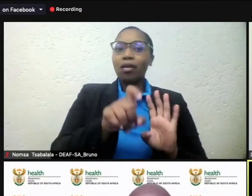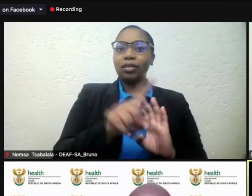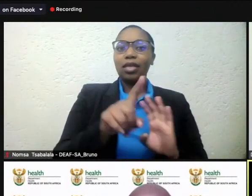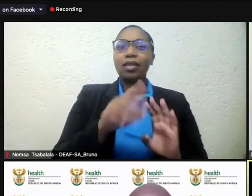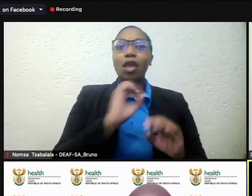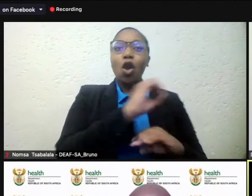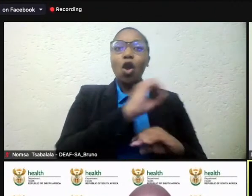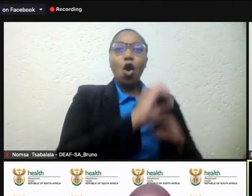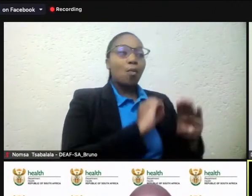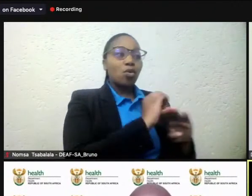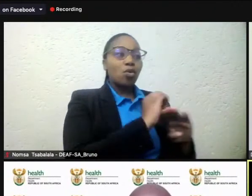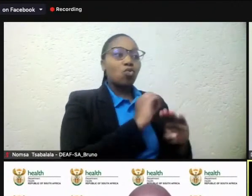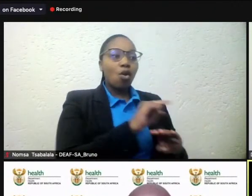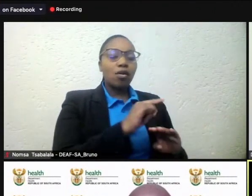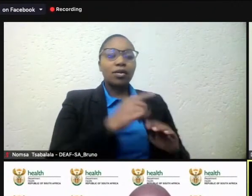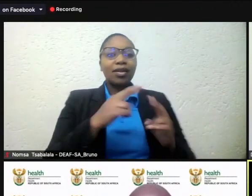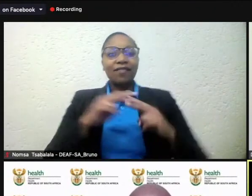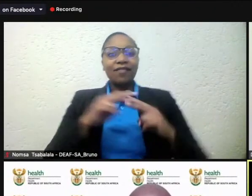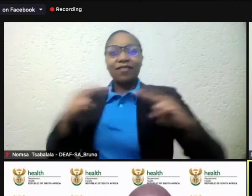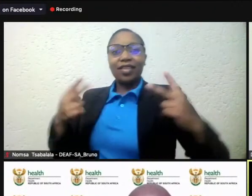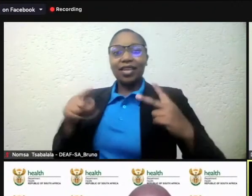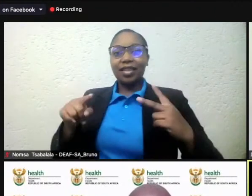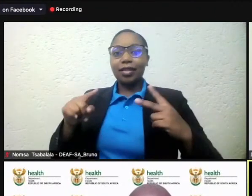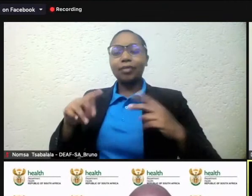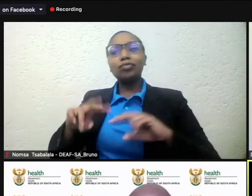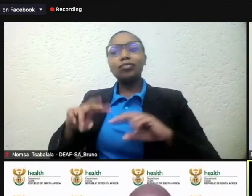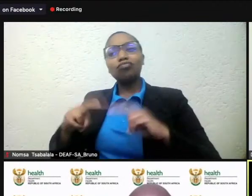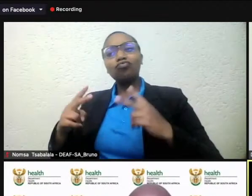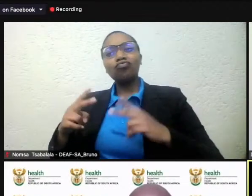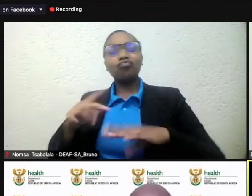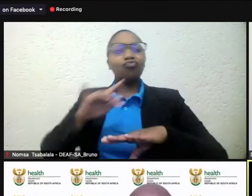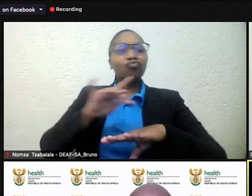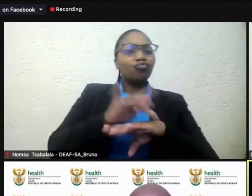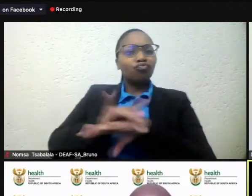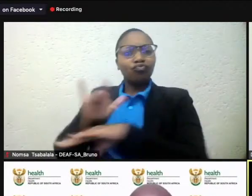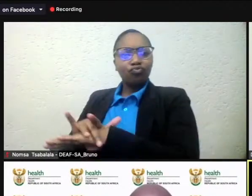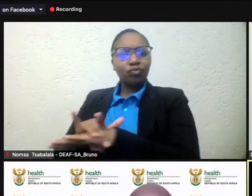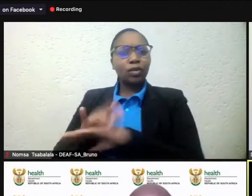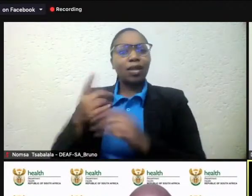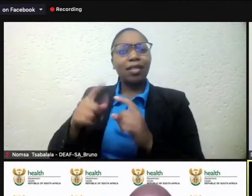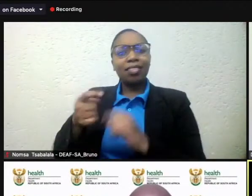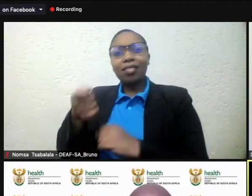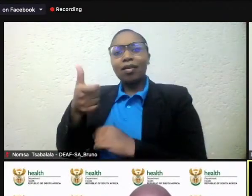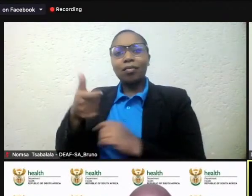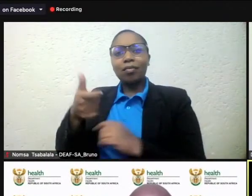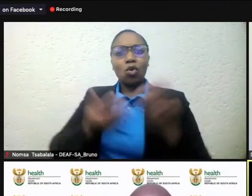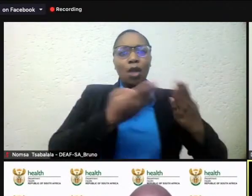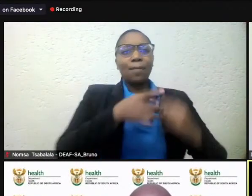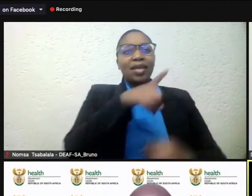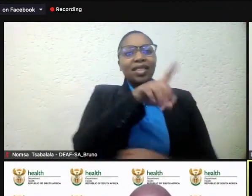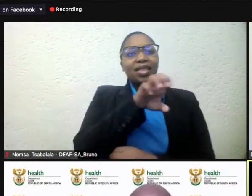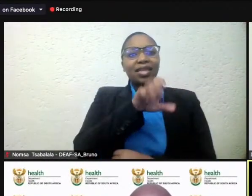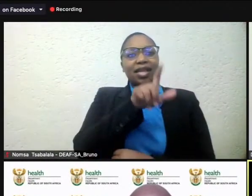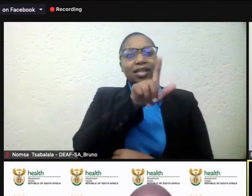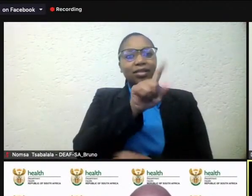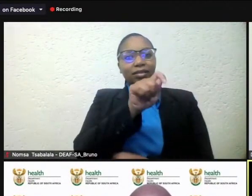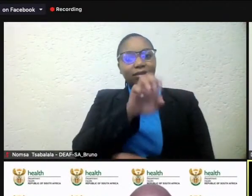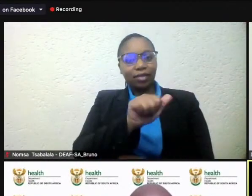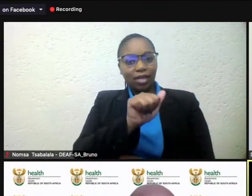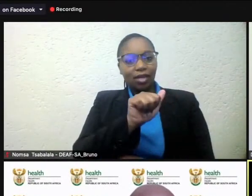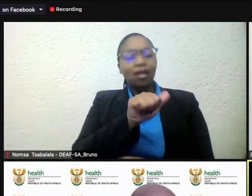is less severe than Delta wave? And given it is exhibiting vaccine escape